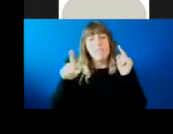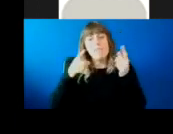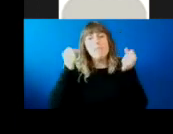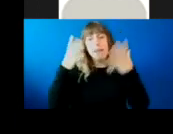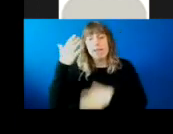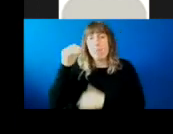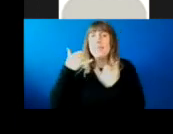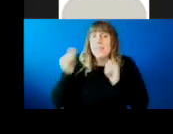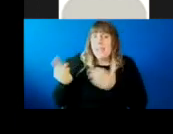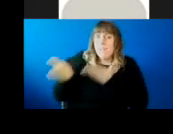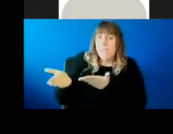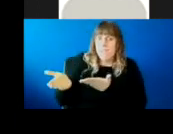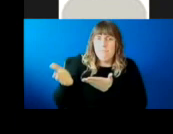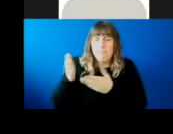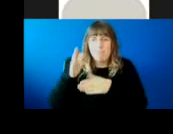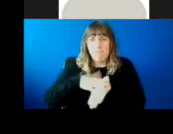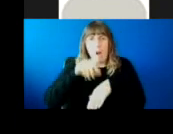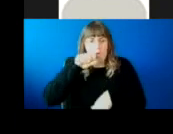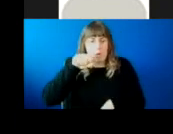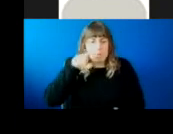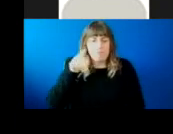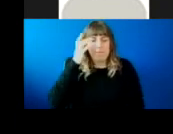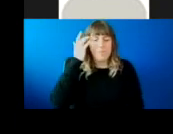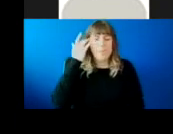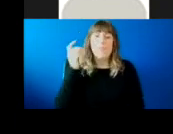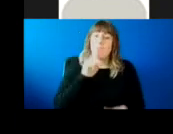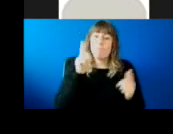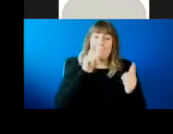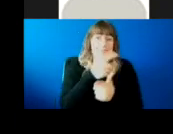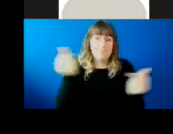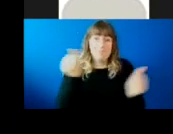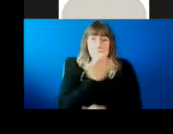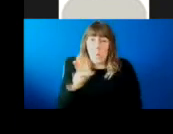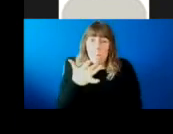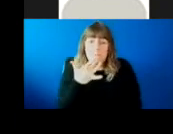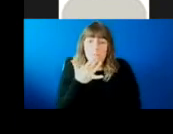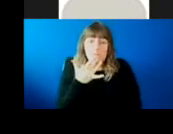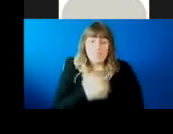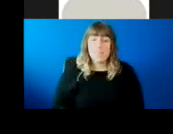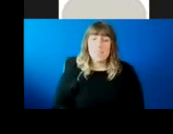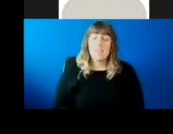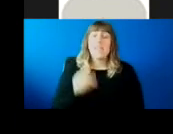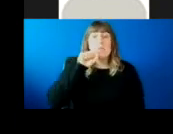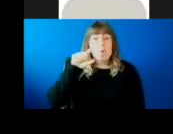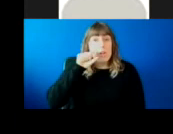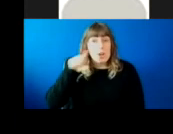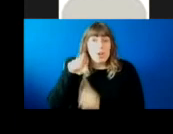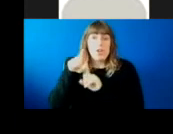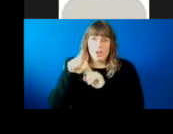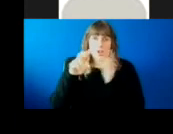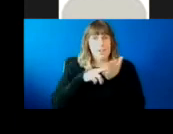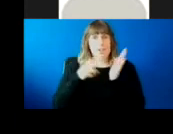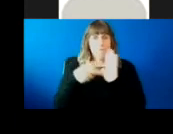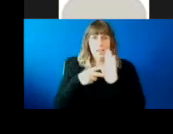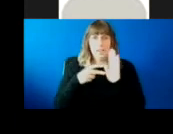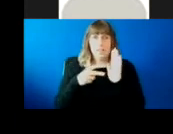think again, it's up to your personal taste. But what Twitter does is it allows you to converse like